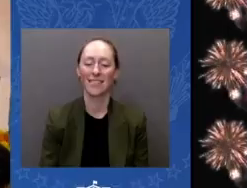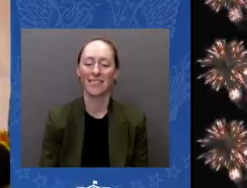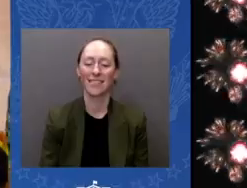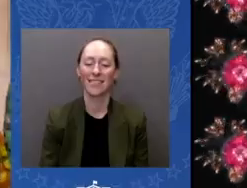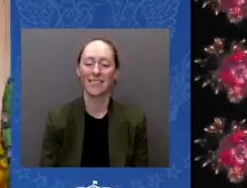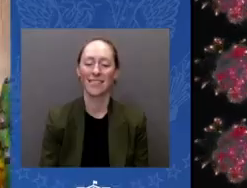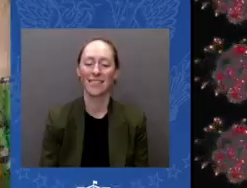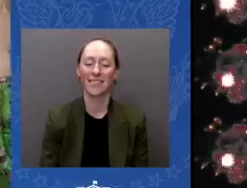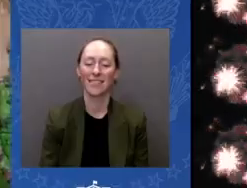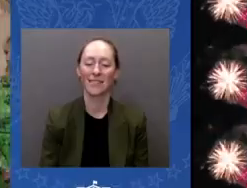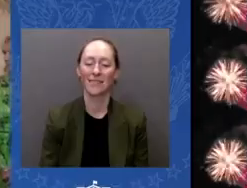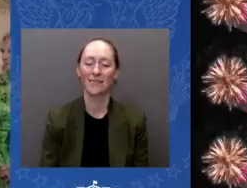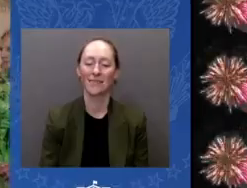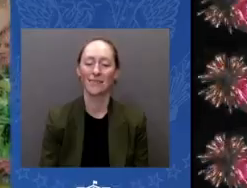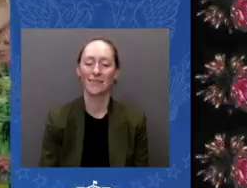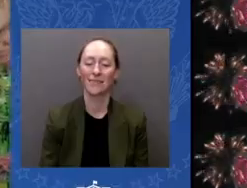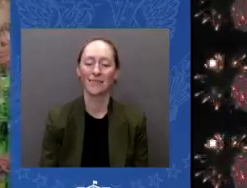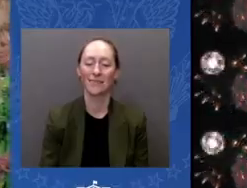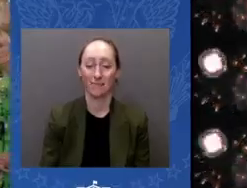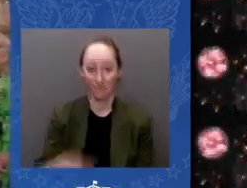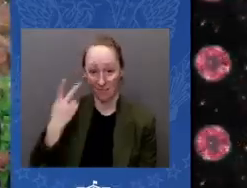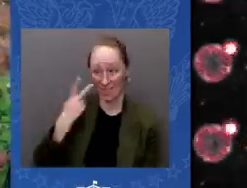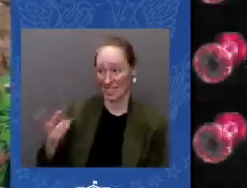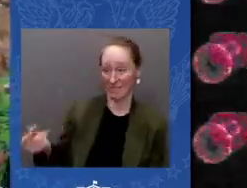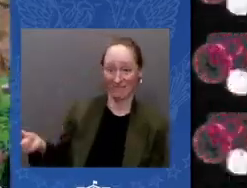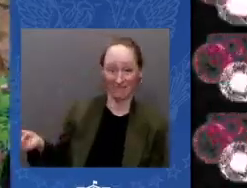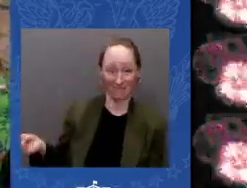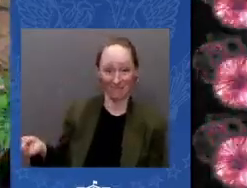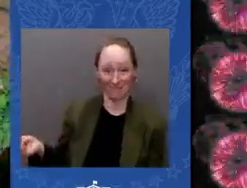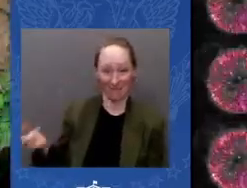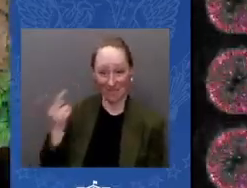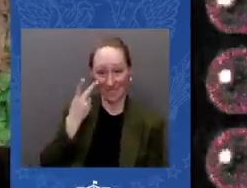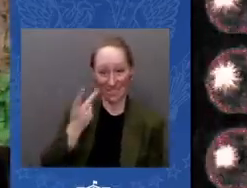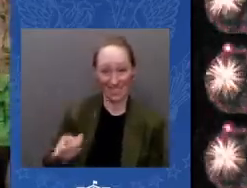This is my impression of light.